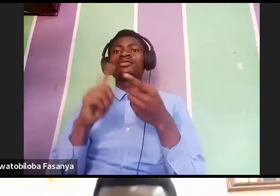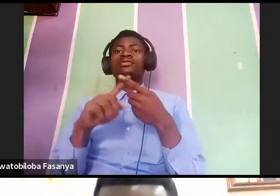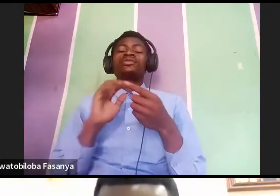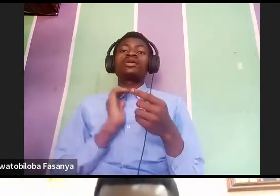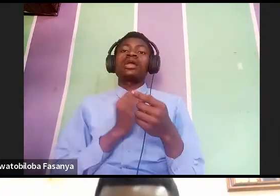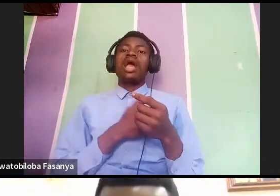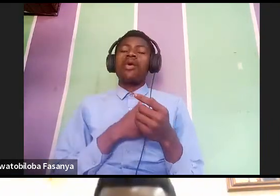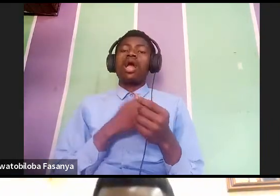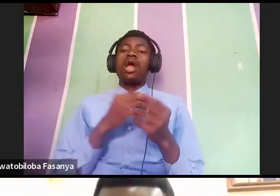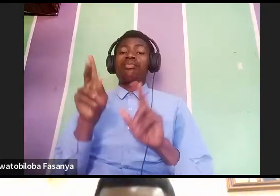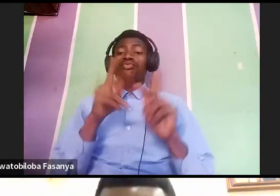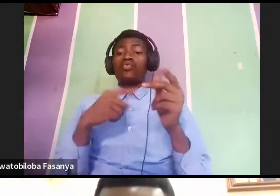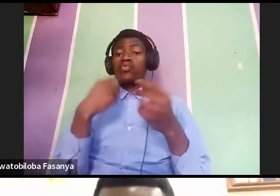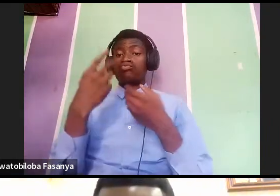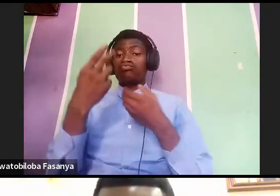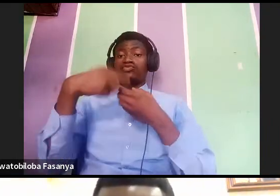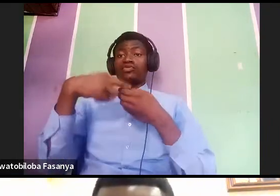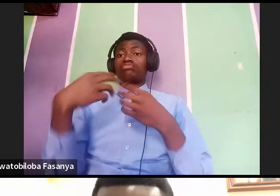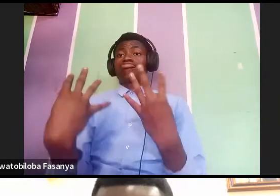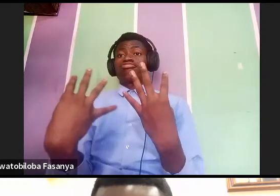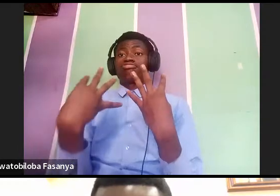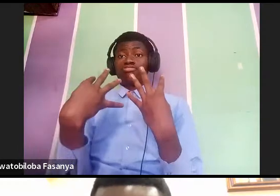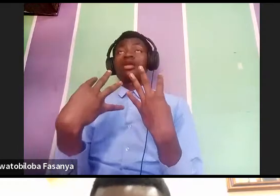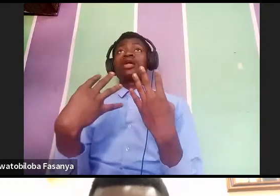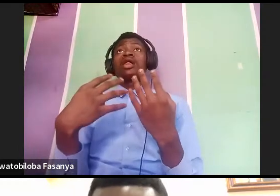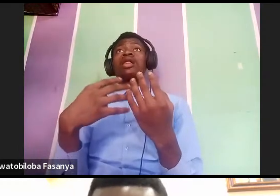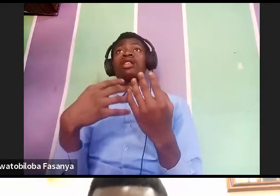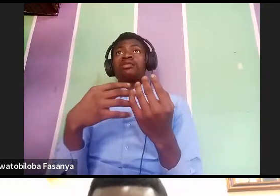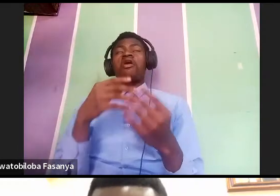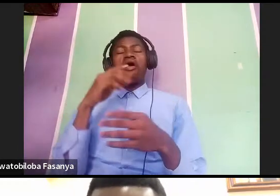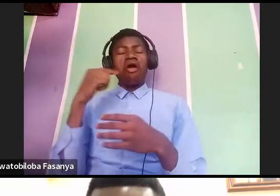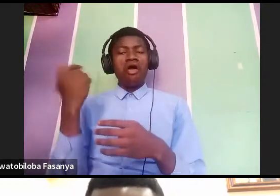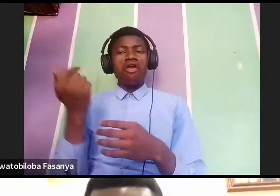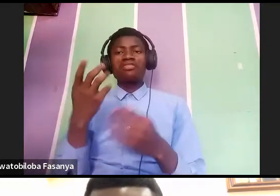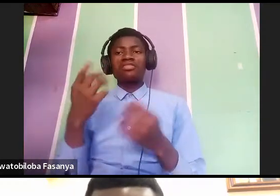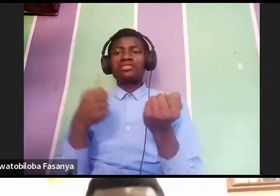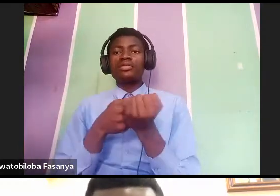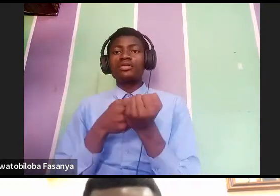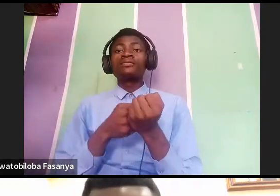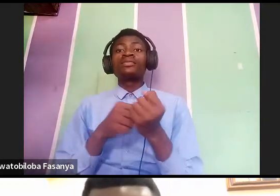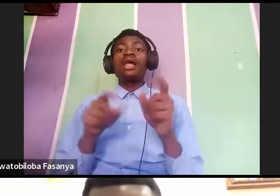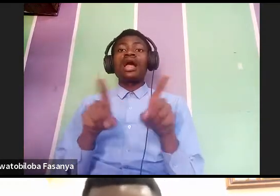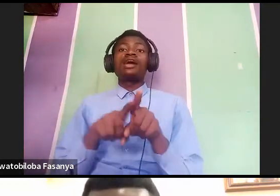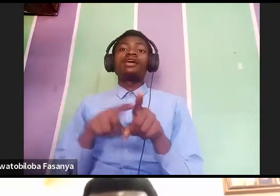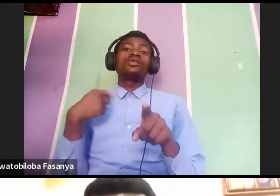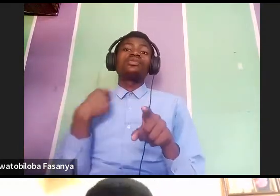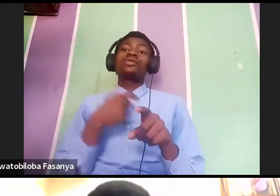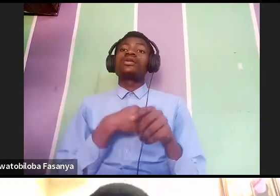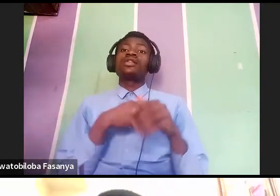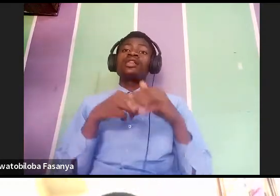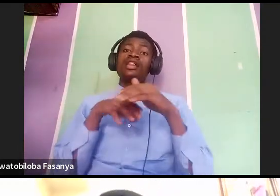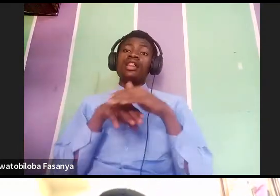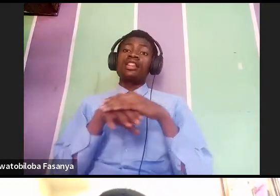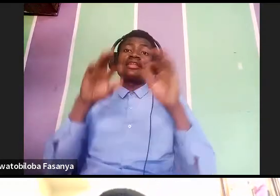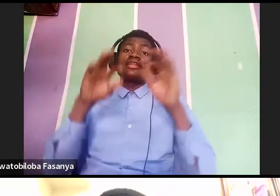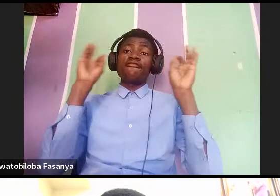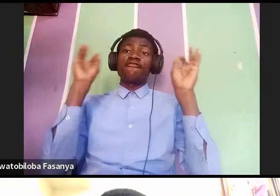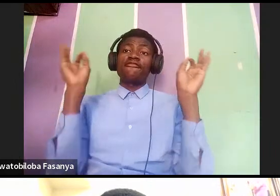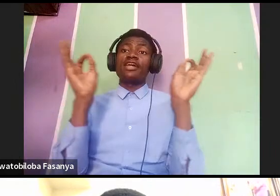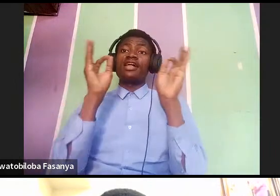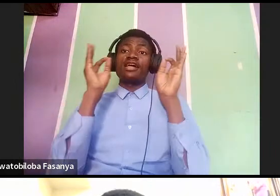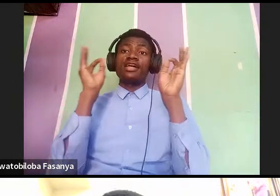for us. Of course, even as we go into the festive period, of course, what I would like to say, of course, let's have